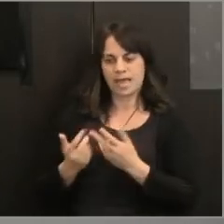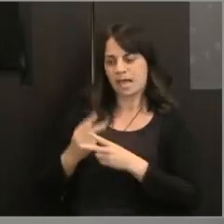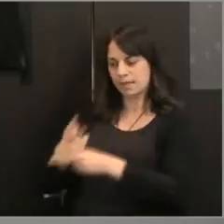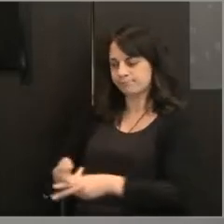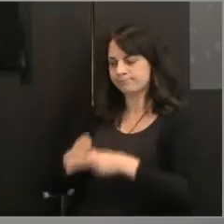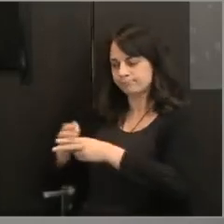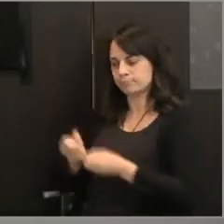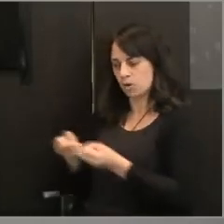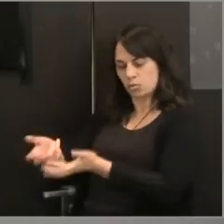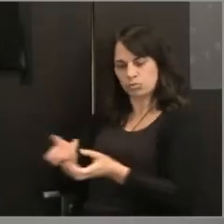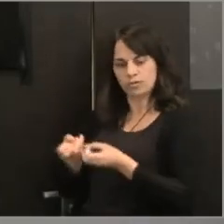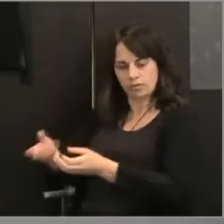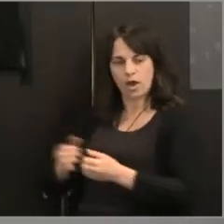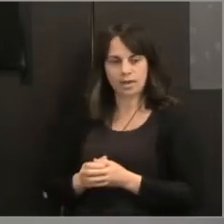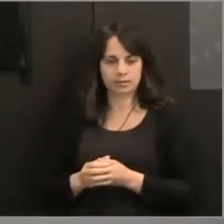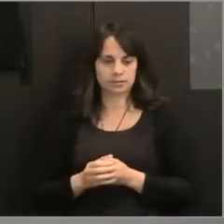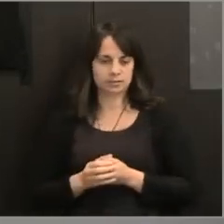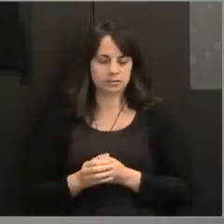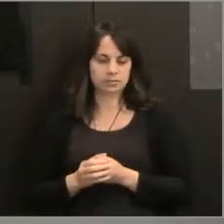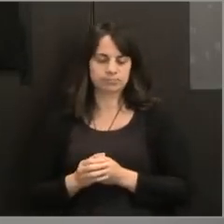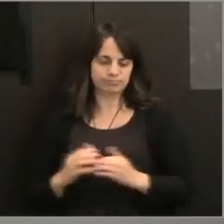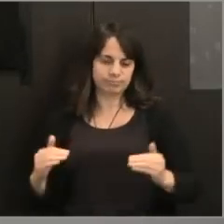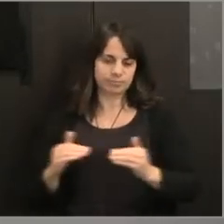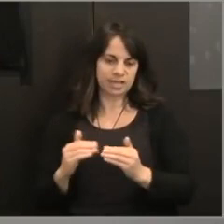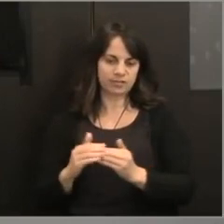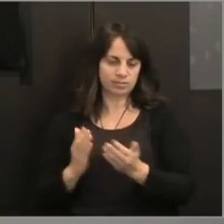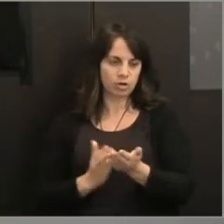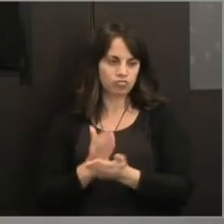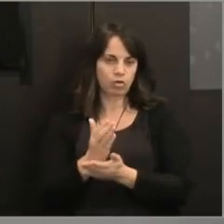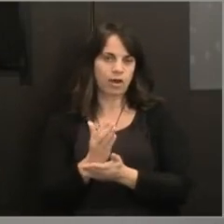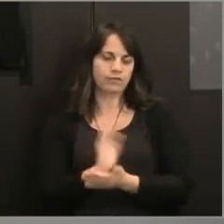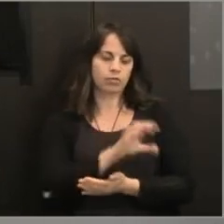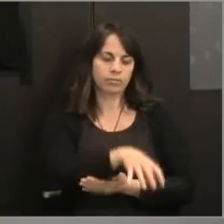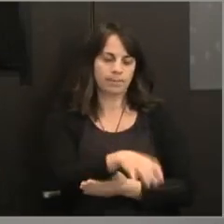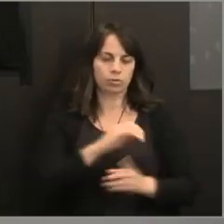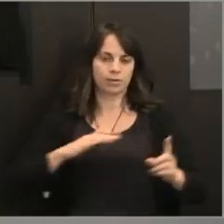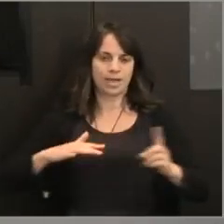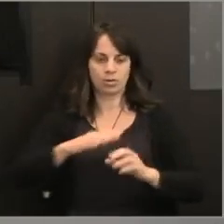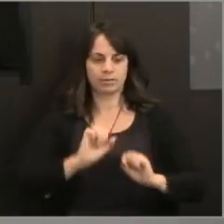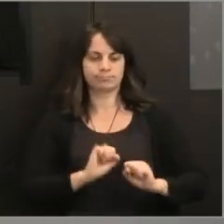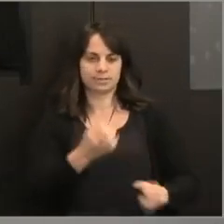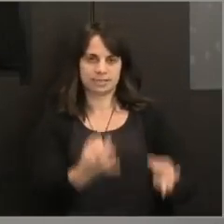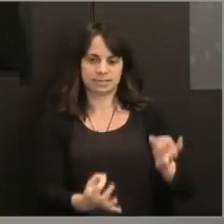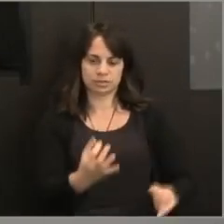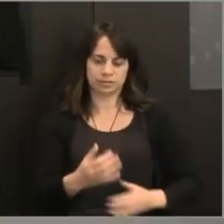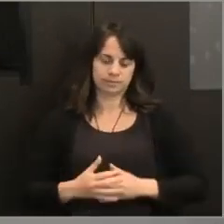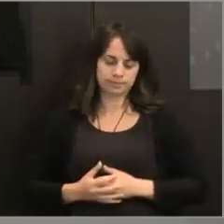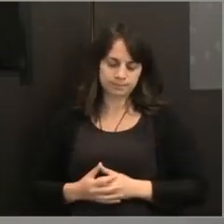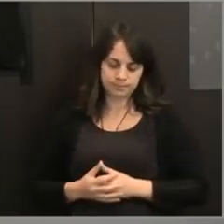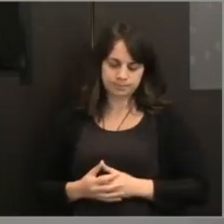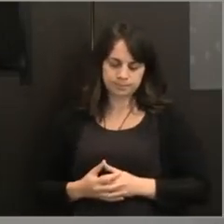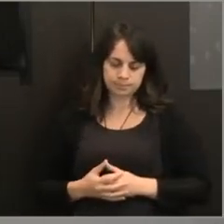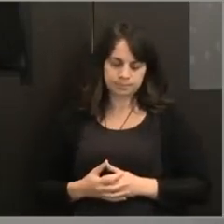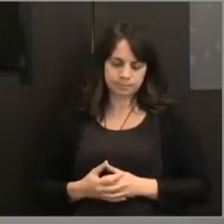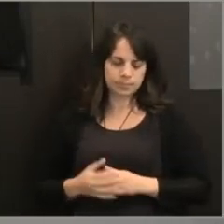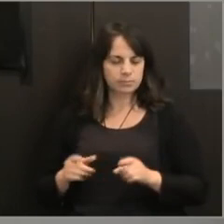provided was equally rightly a decision for iwi and hapu to make. It